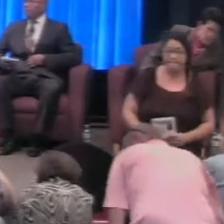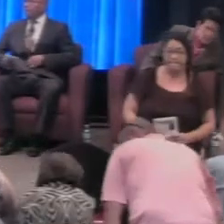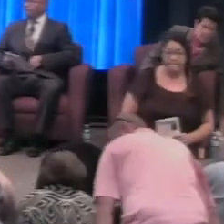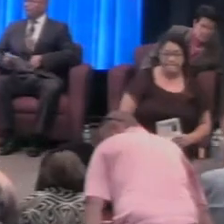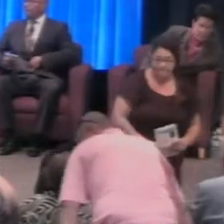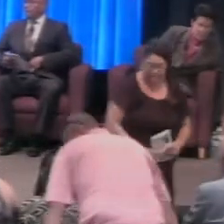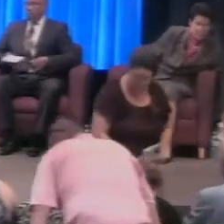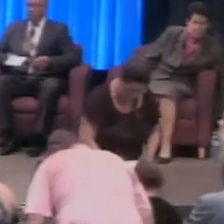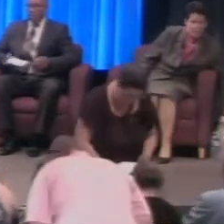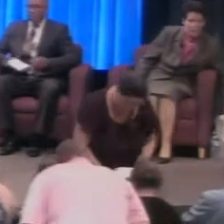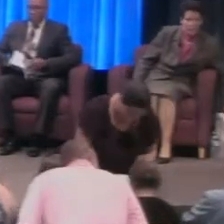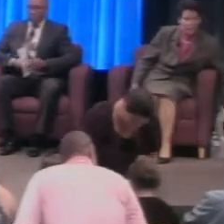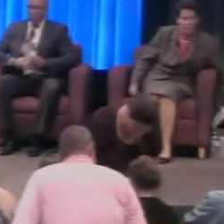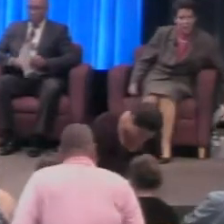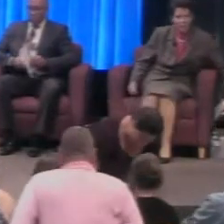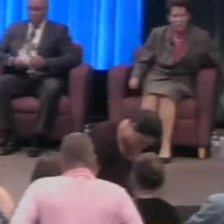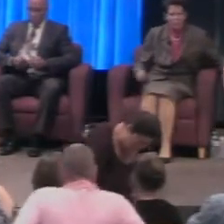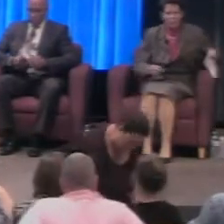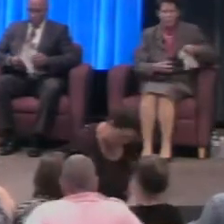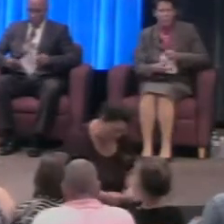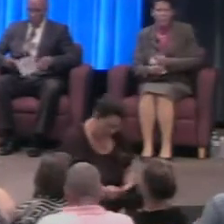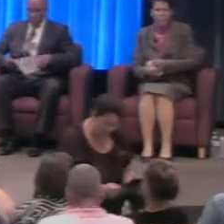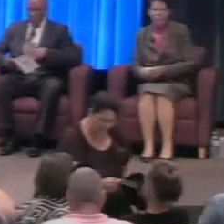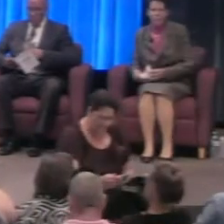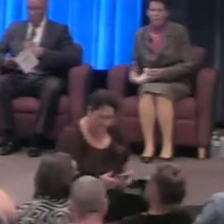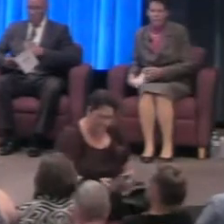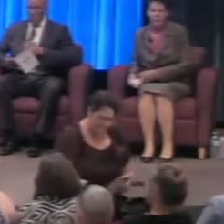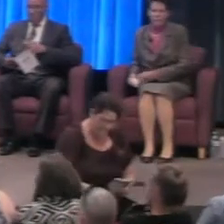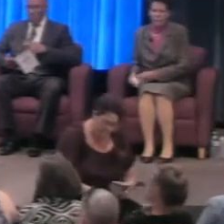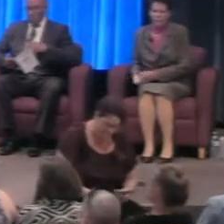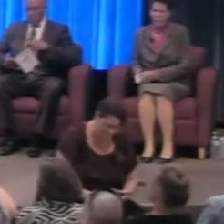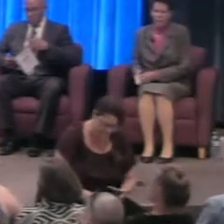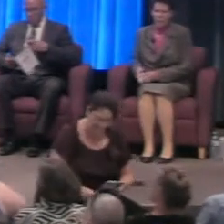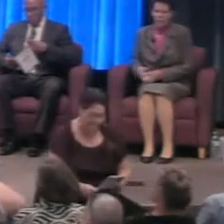I'd like to take a moment before we get started to recognize Miss Miller's family